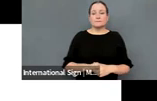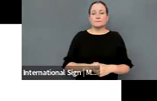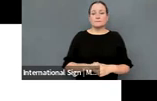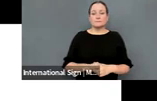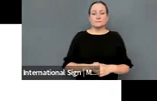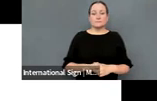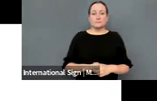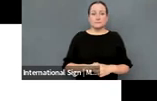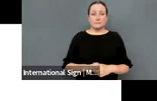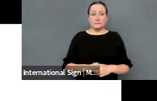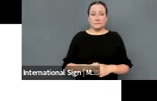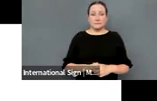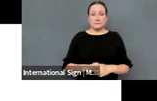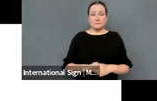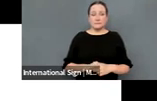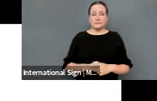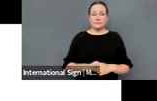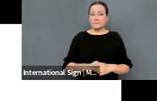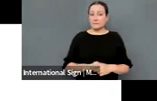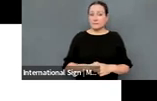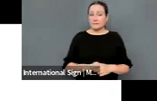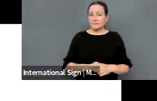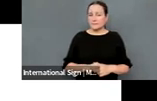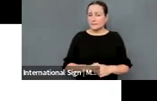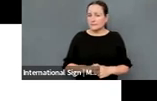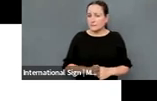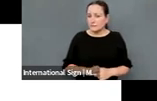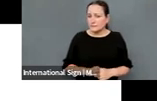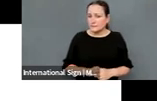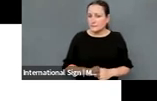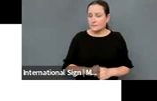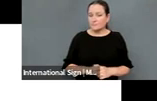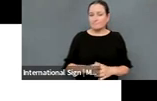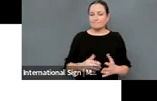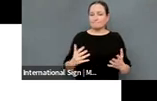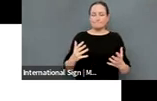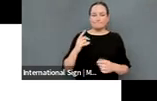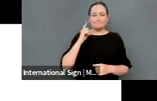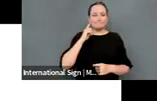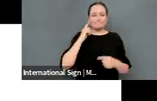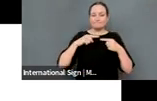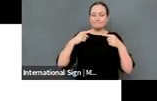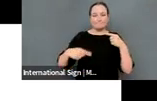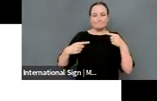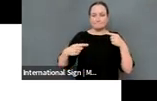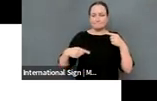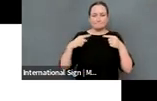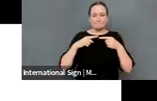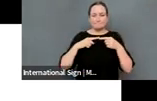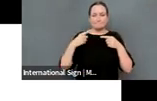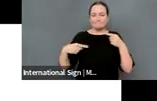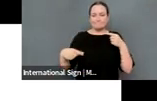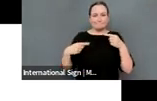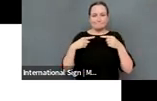In Vietnam, women have access to the social insurance system early in their career, only to